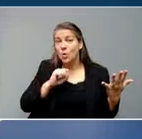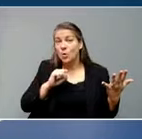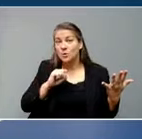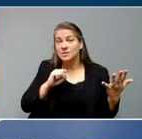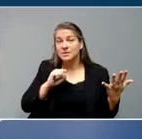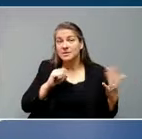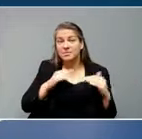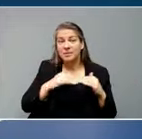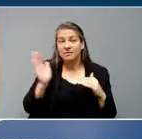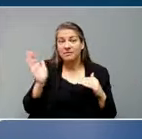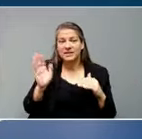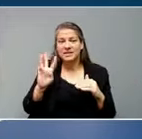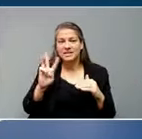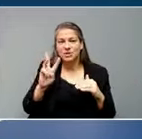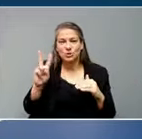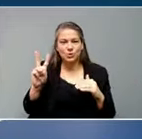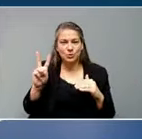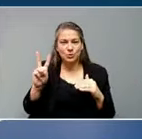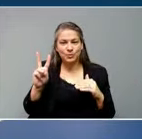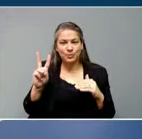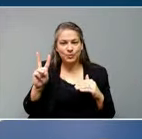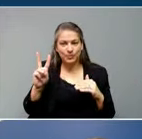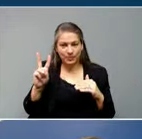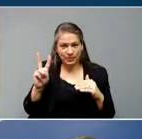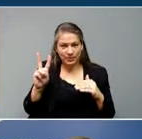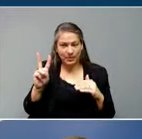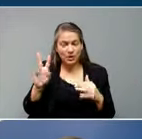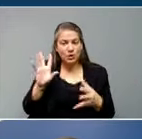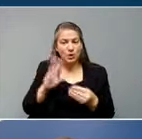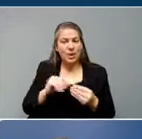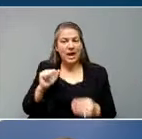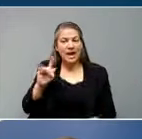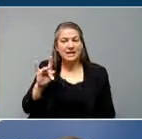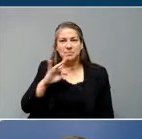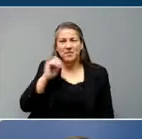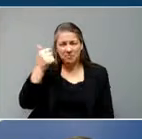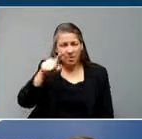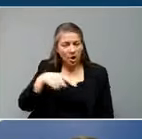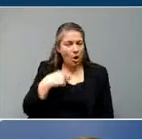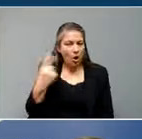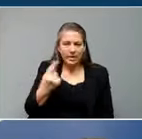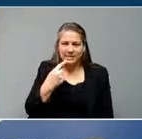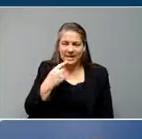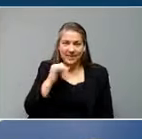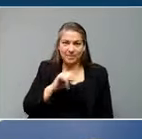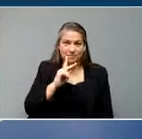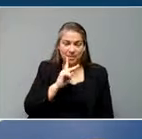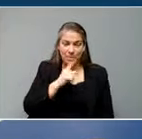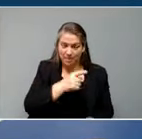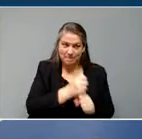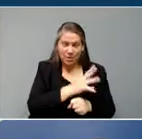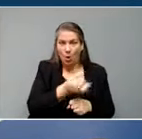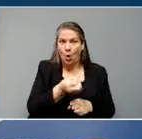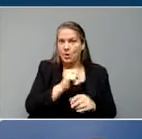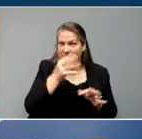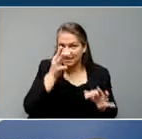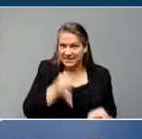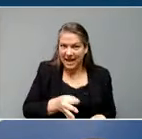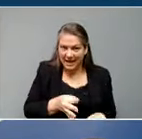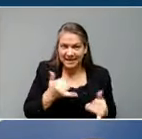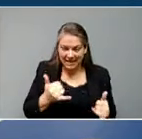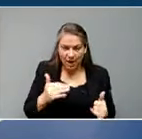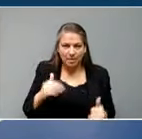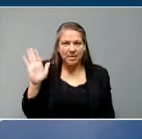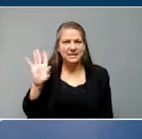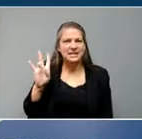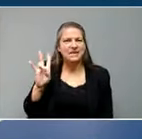to 62, and the total 18 years and older. Remember, I always say these are people that get to make their own decision, now up to